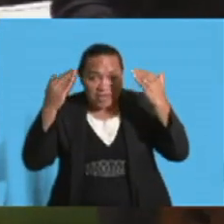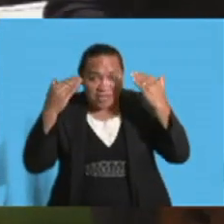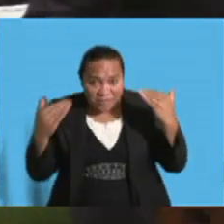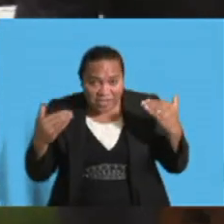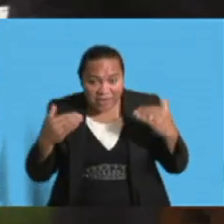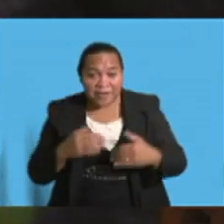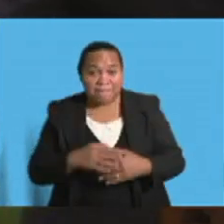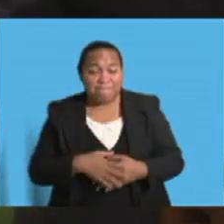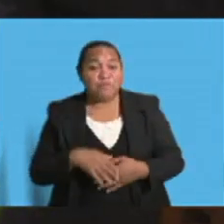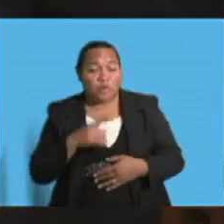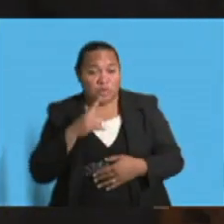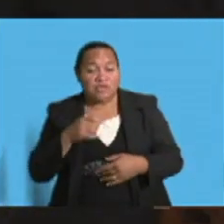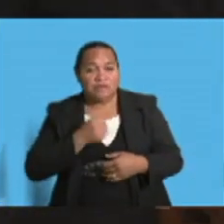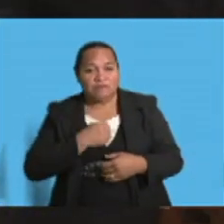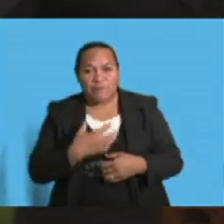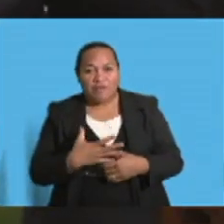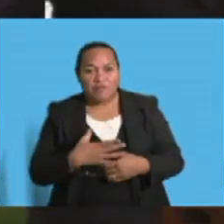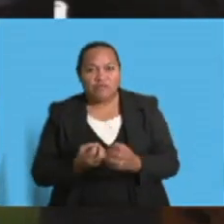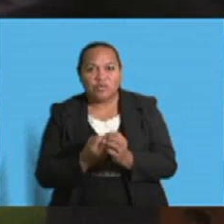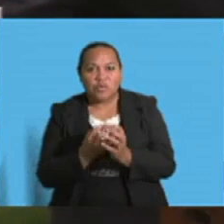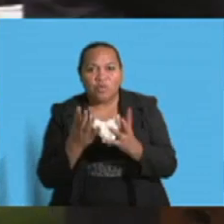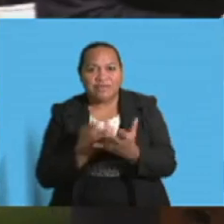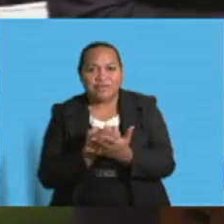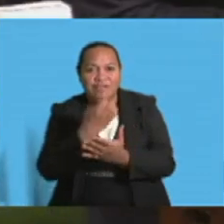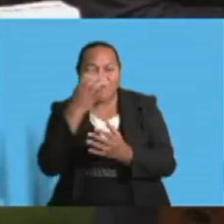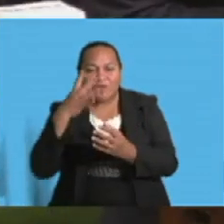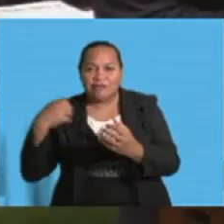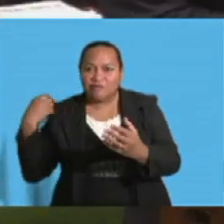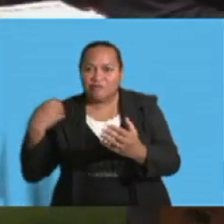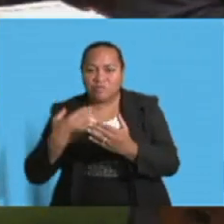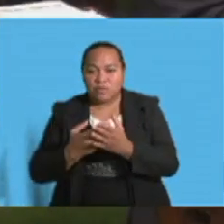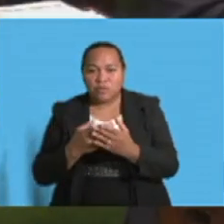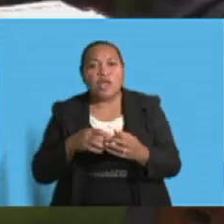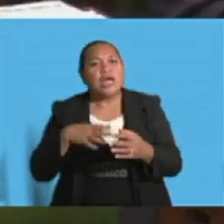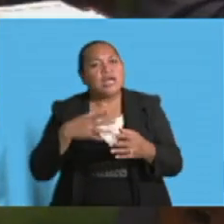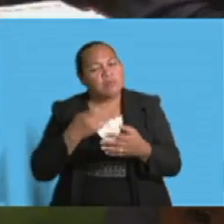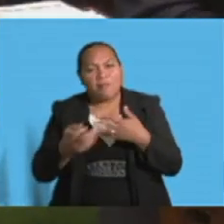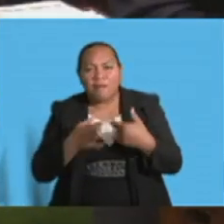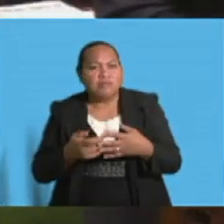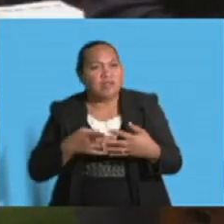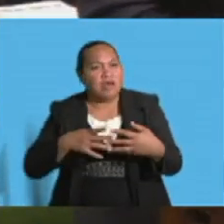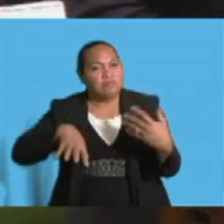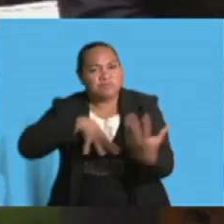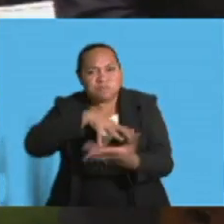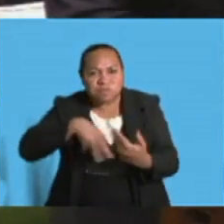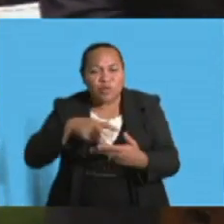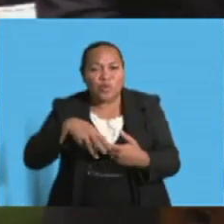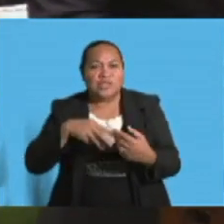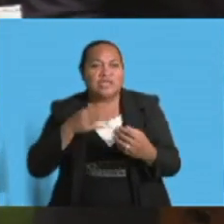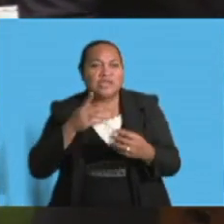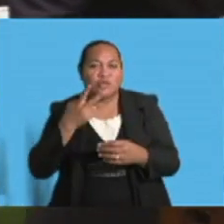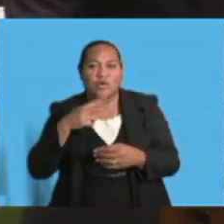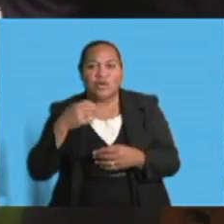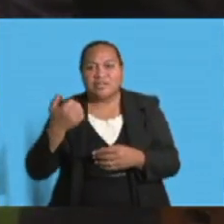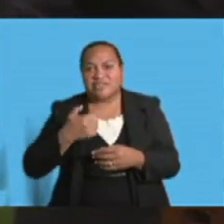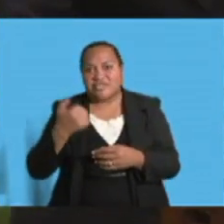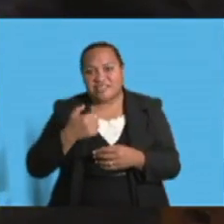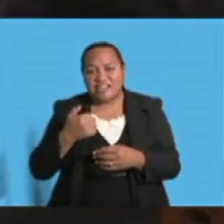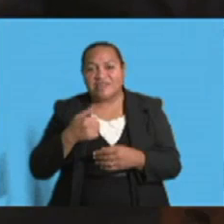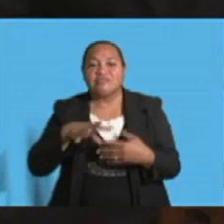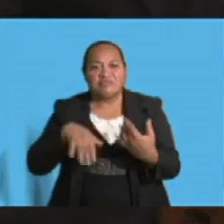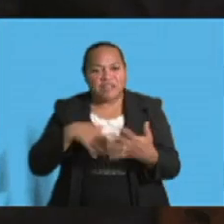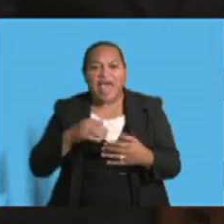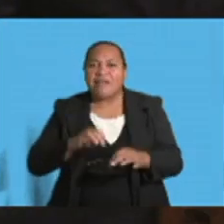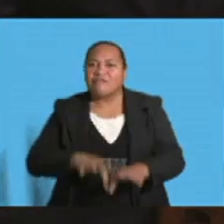this impressive growth performance during a period when we were struck with devastating natural disasters like TC Winston and the recent back-to-back cyclones and massive